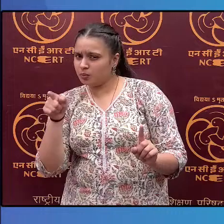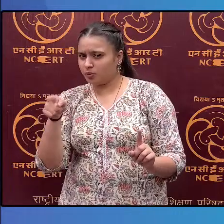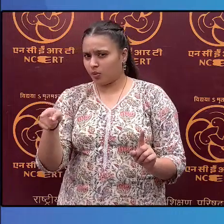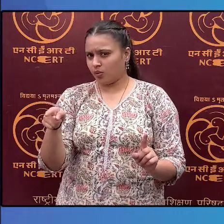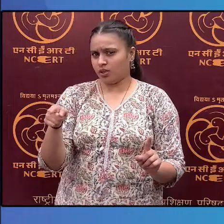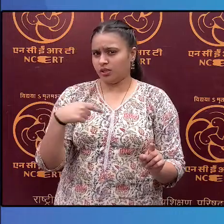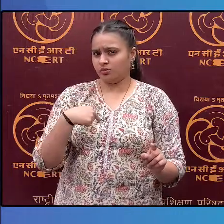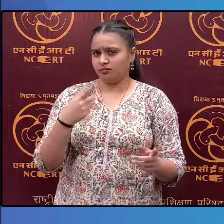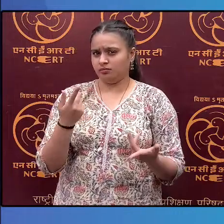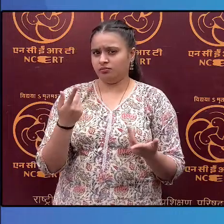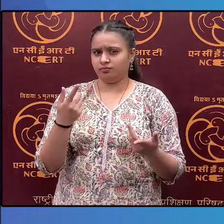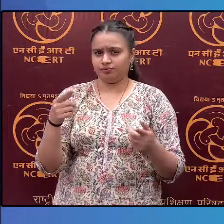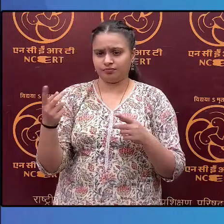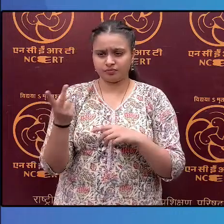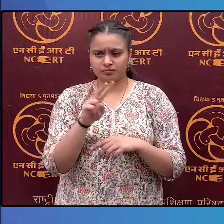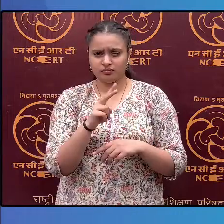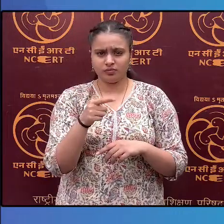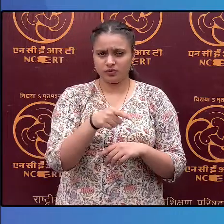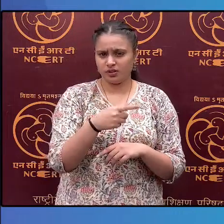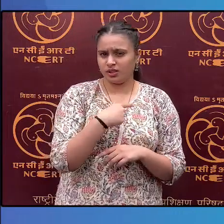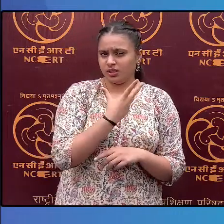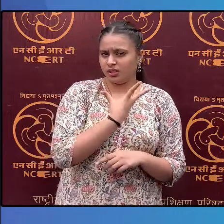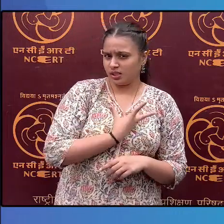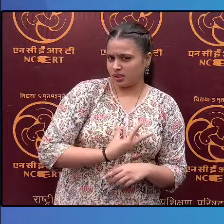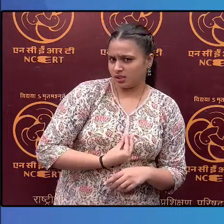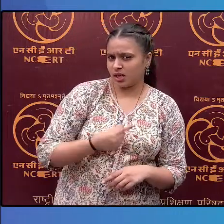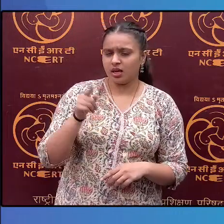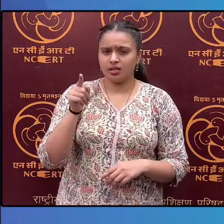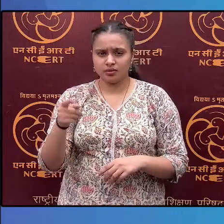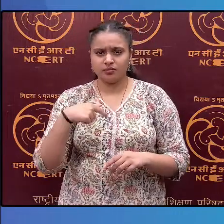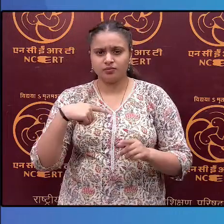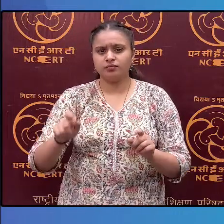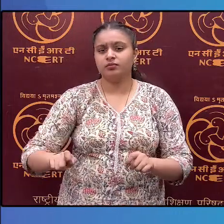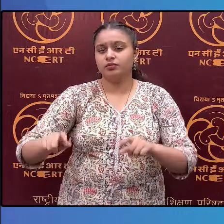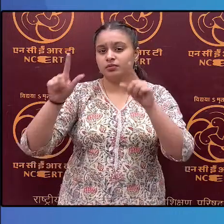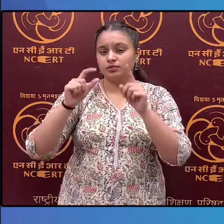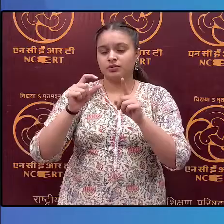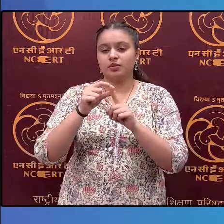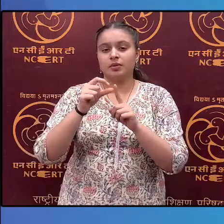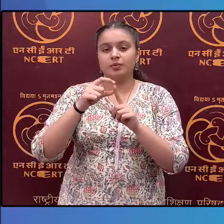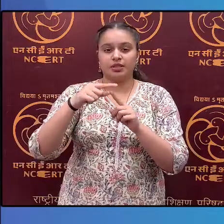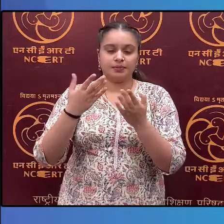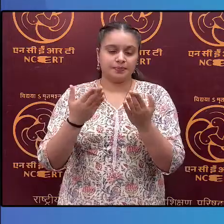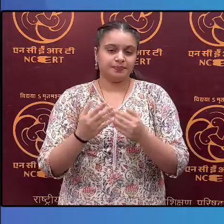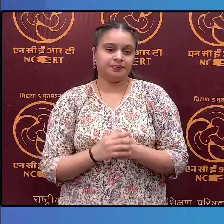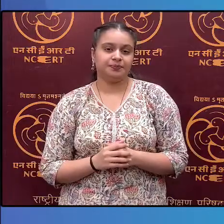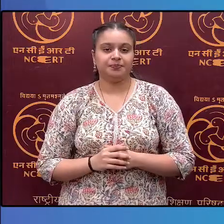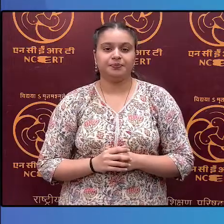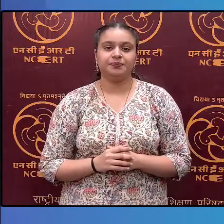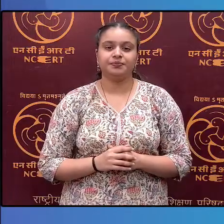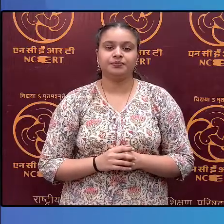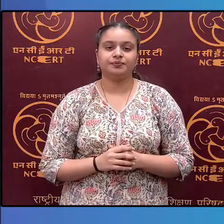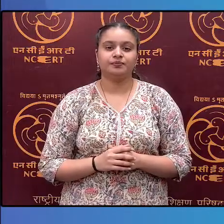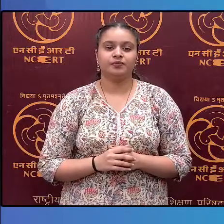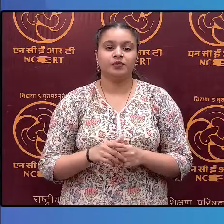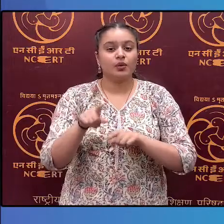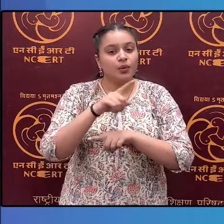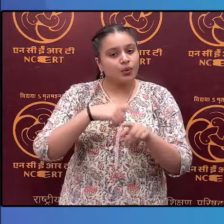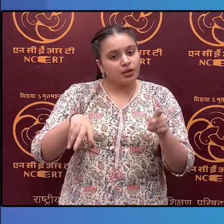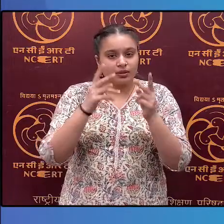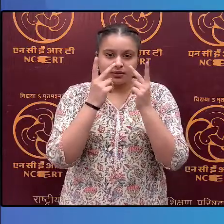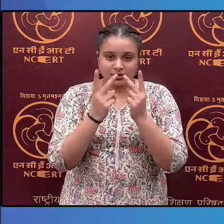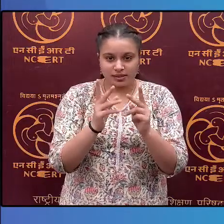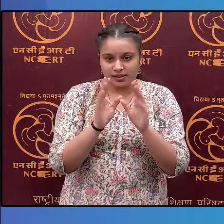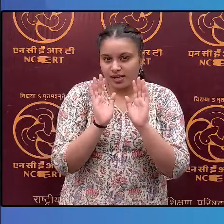are so many emotions, and we want our team to have that slide on screen. Yes, ma'am. Yes, so you can see it's